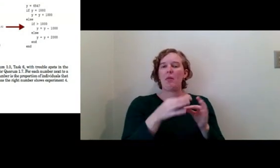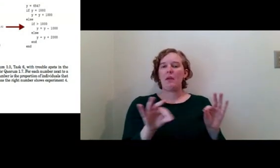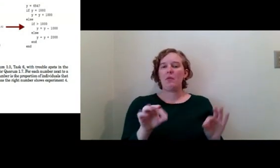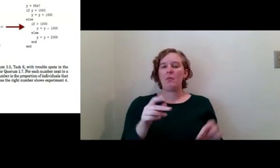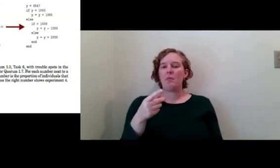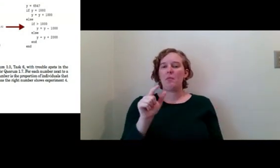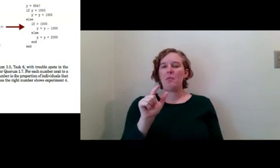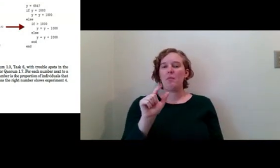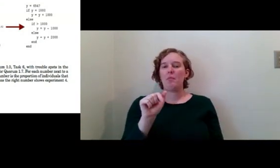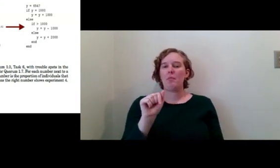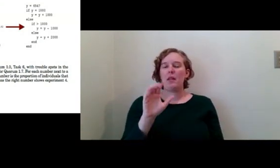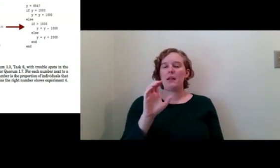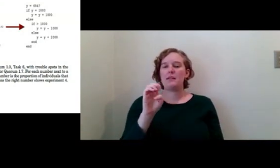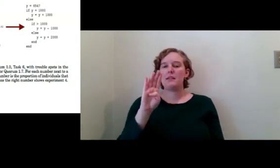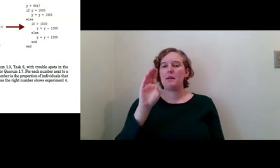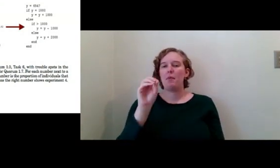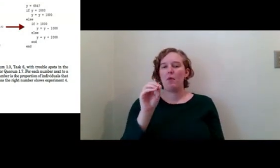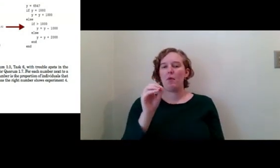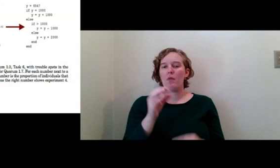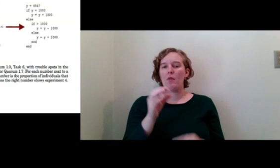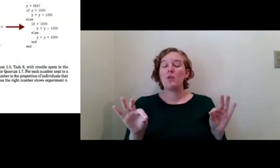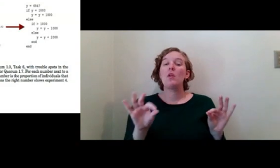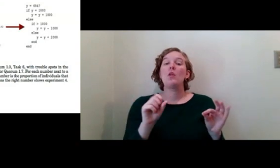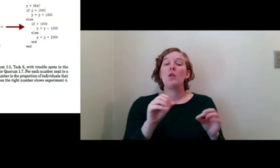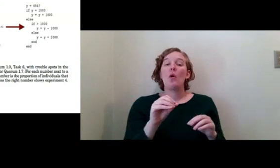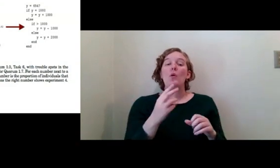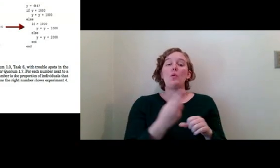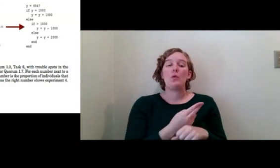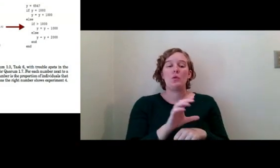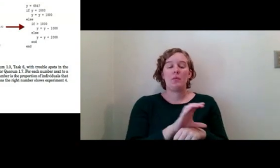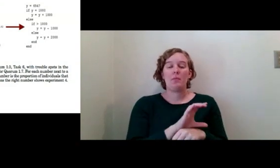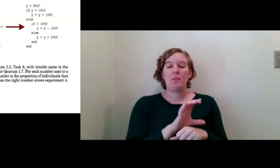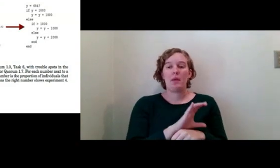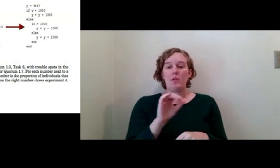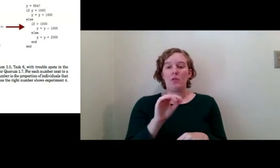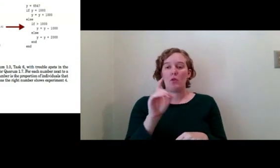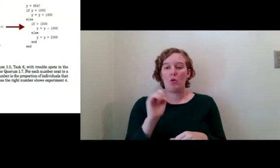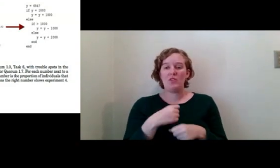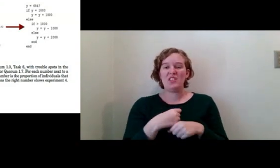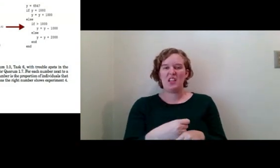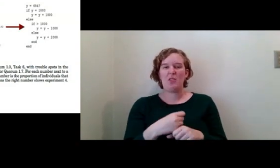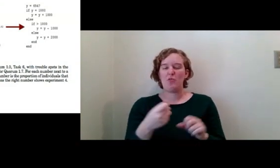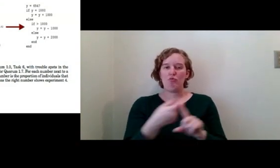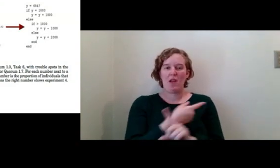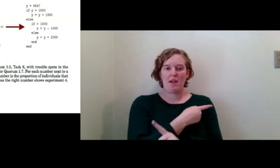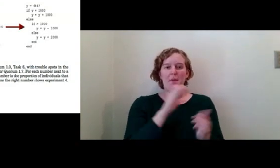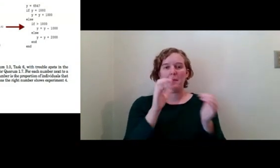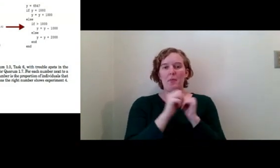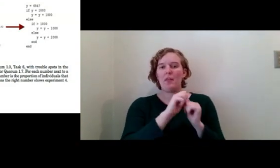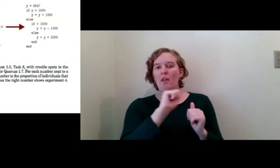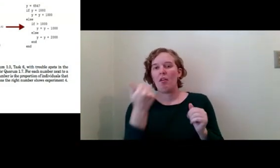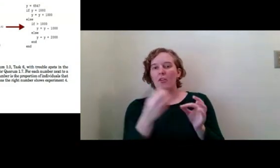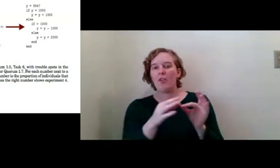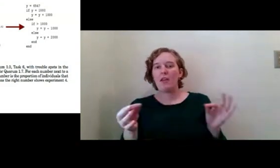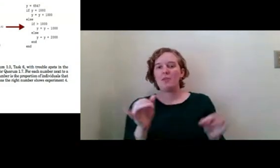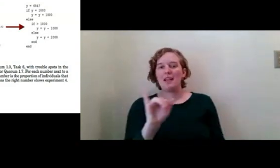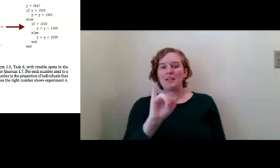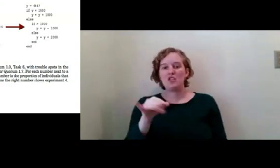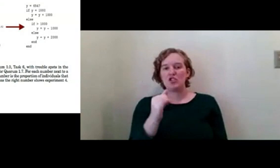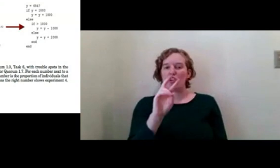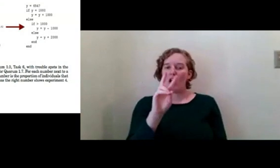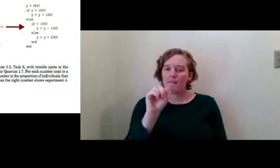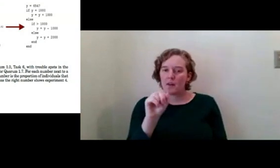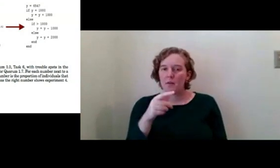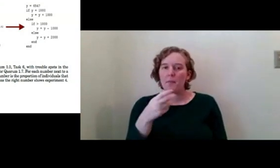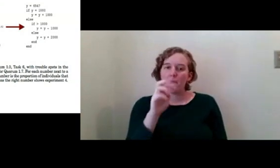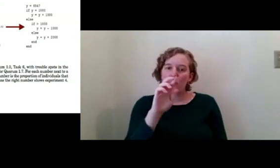my lab, we generated computer code randomly using random symbols, and we compared them to other languages like Java or Perl or languages like